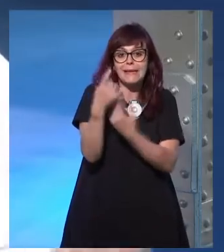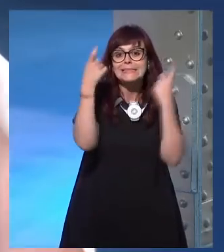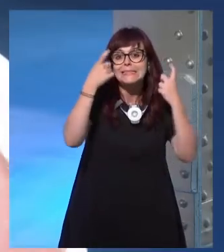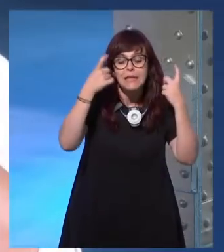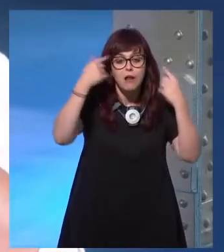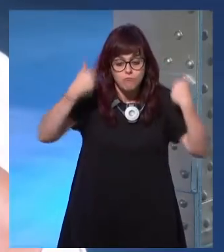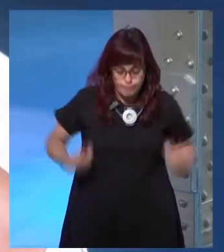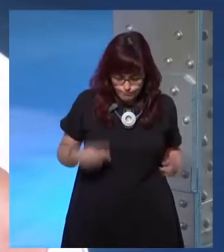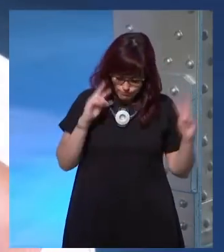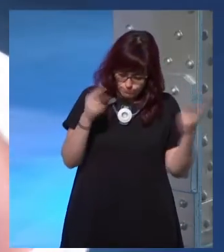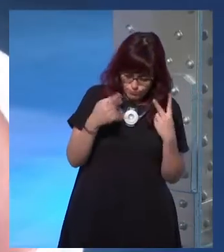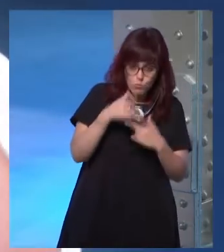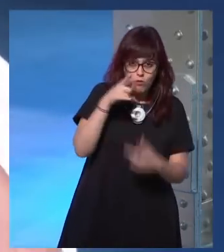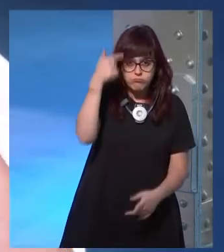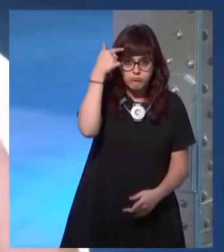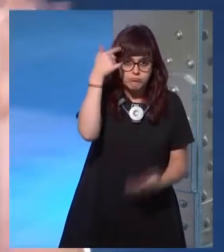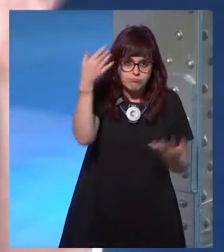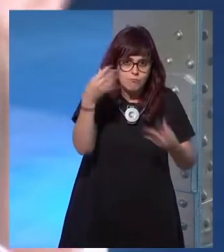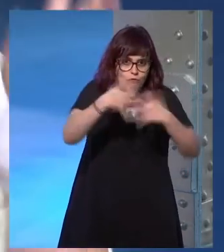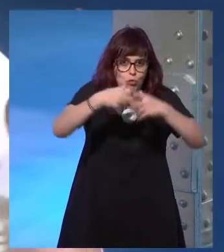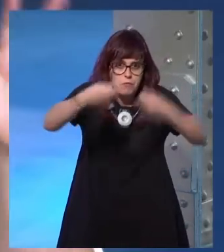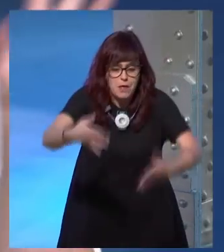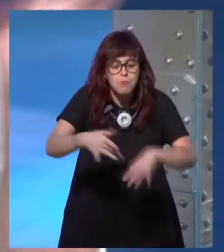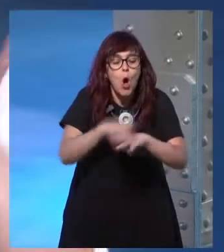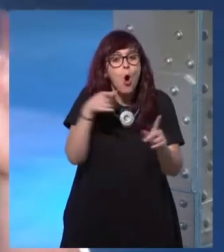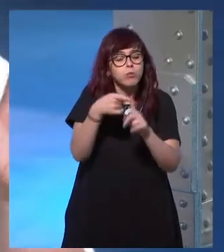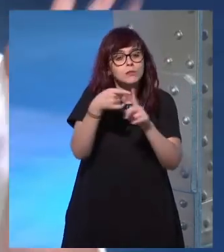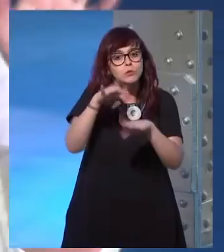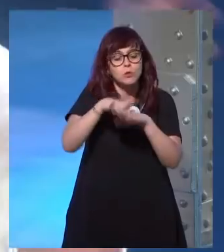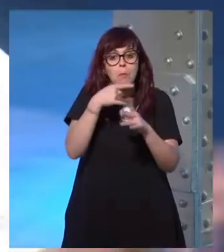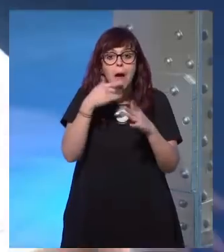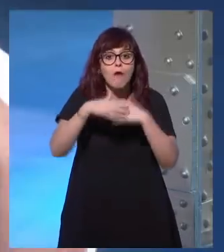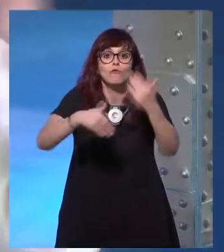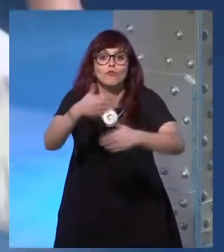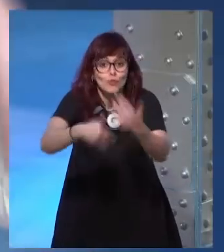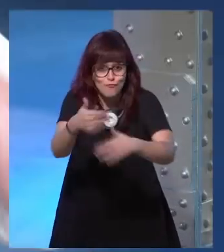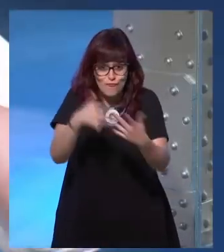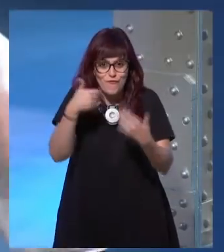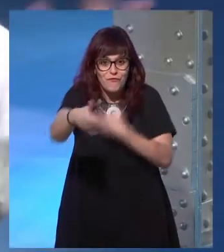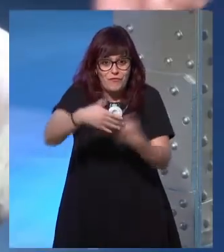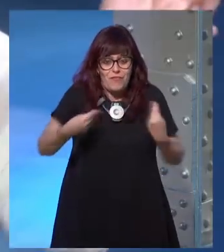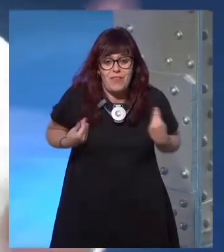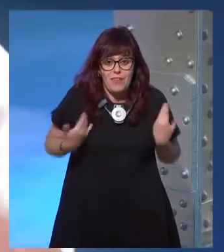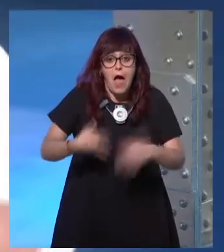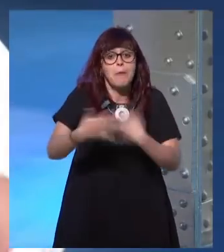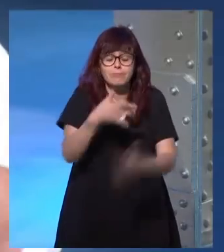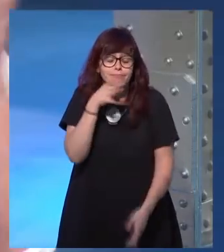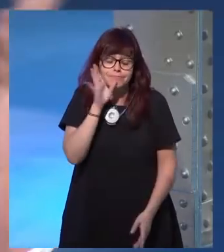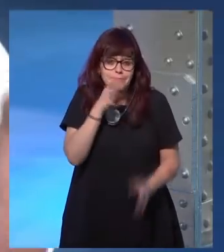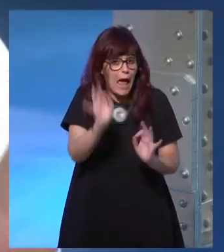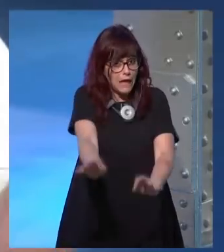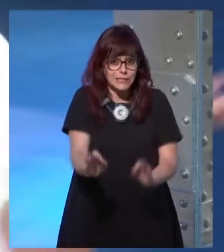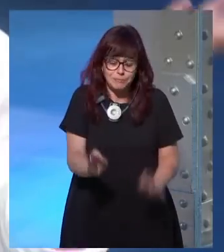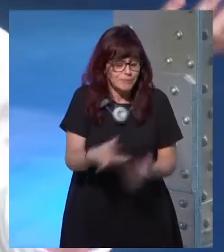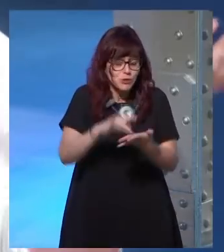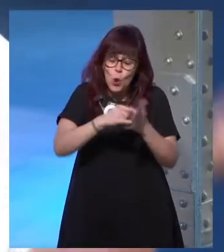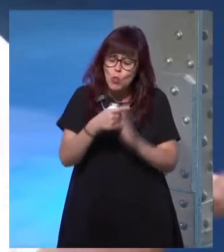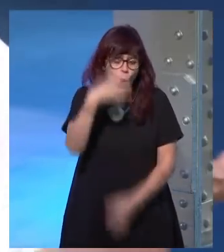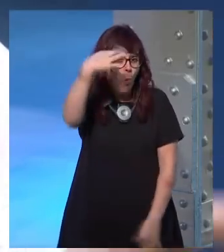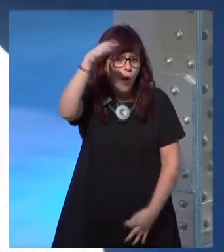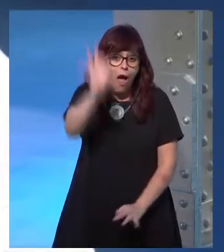can keep going. And yeah, for a lot of us in the U.S. after the election, it was just drinking. It was just I lost like